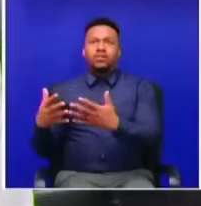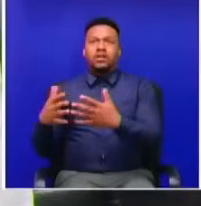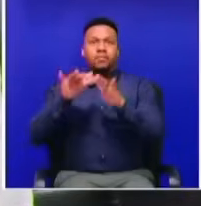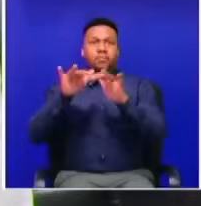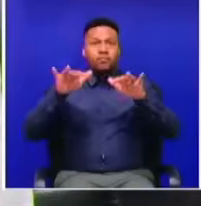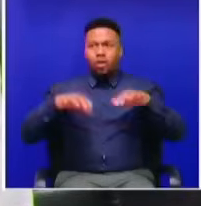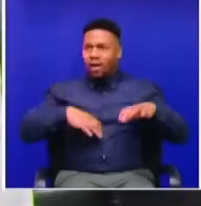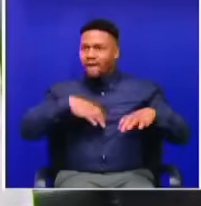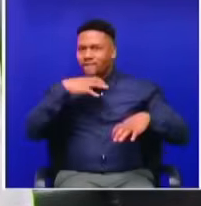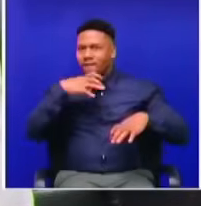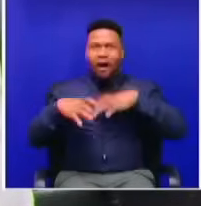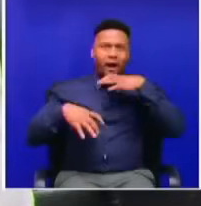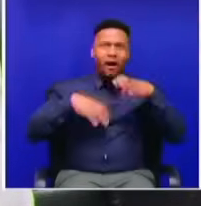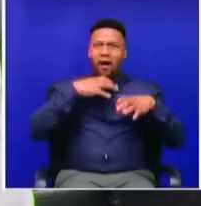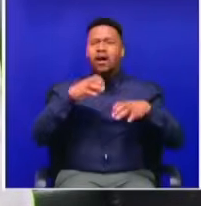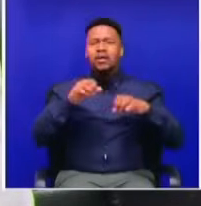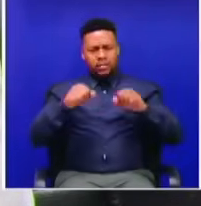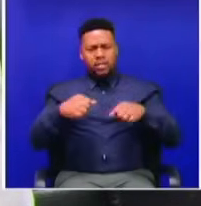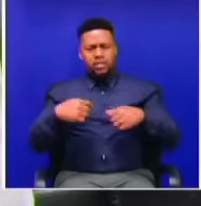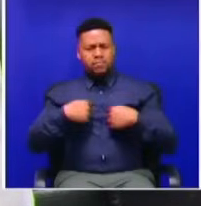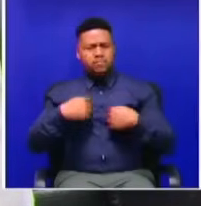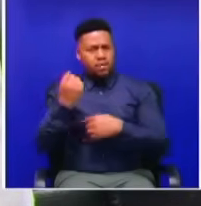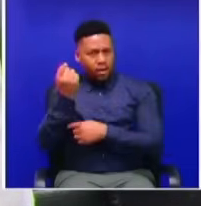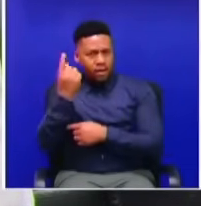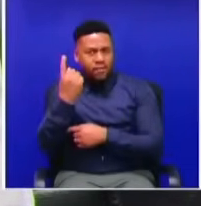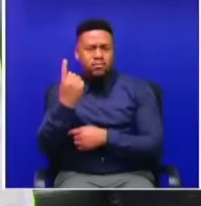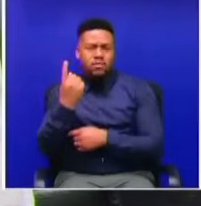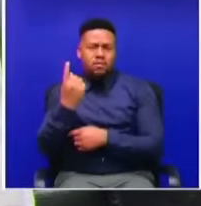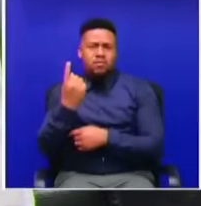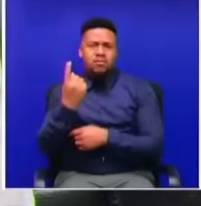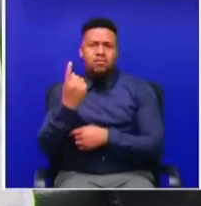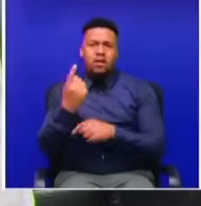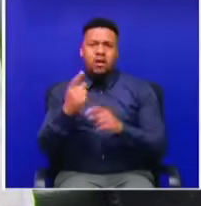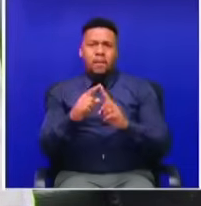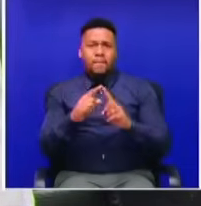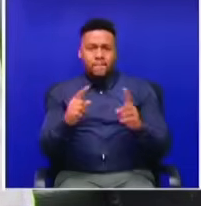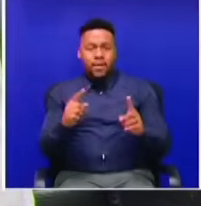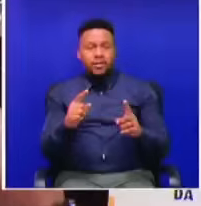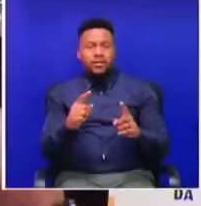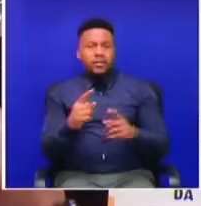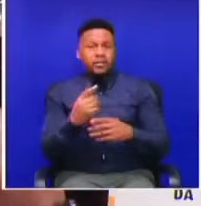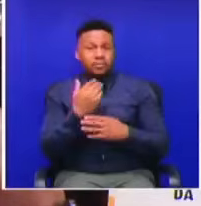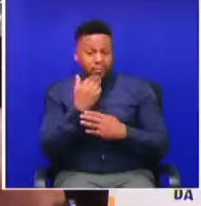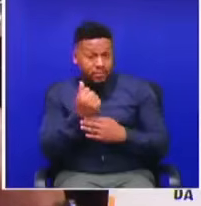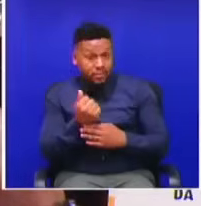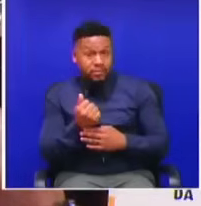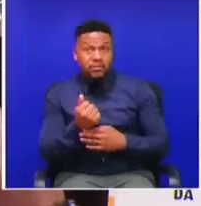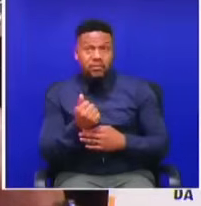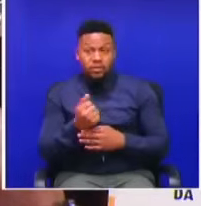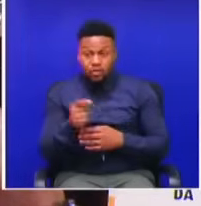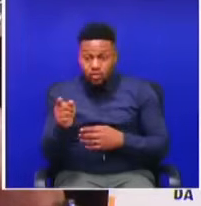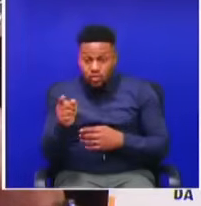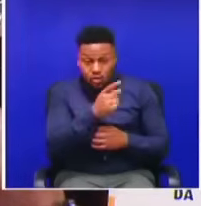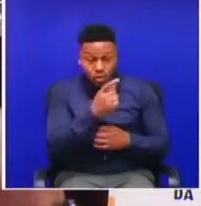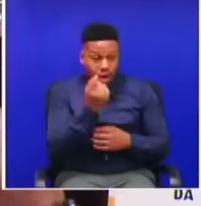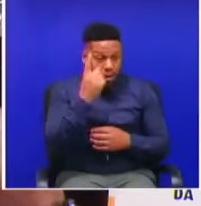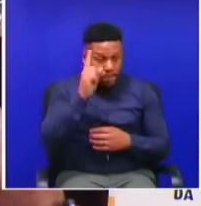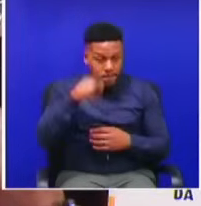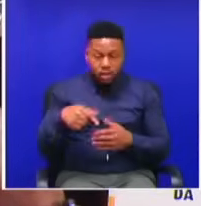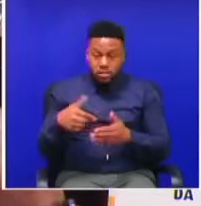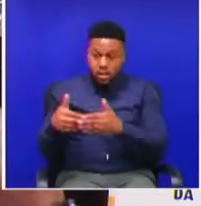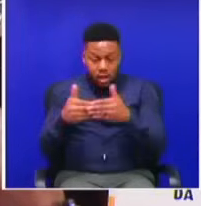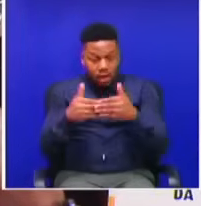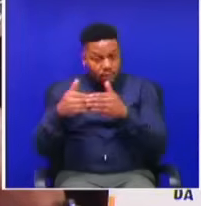but we must also understand that we've got to be absolutely careful, because this is about